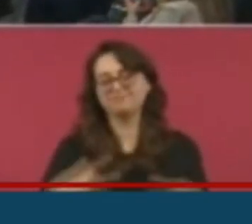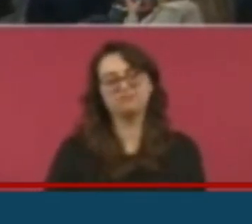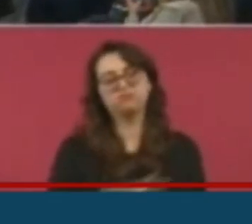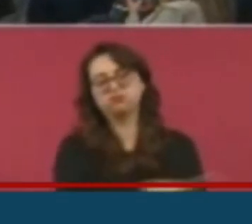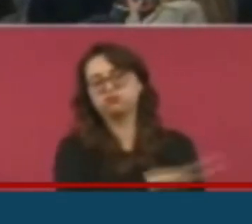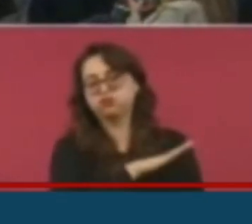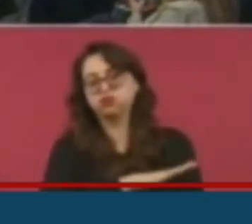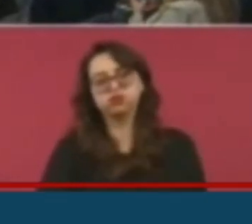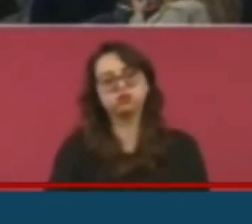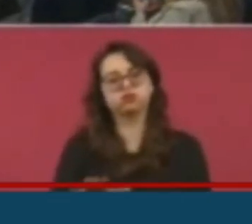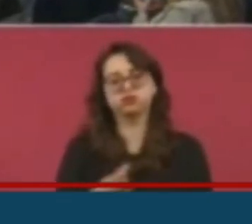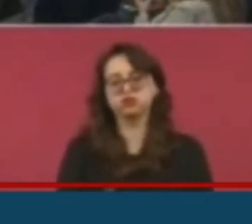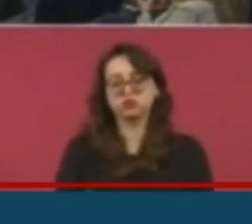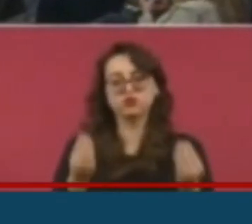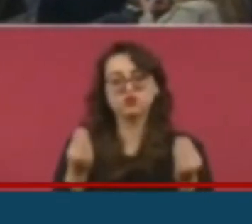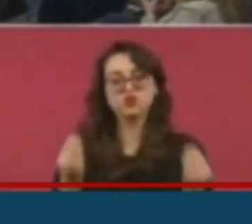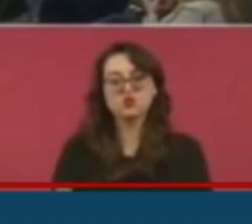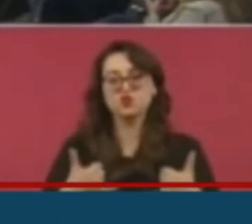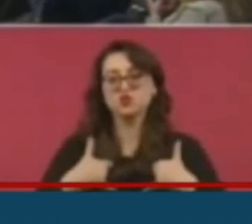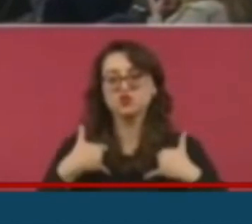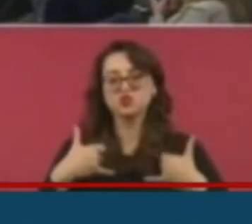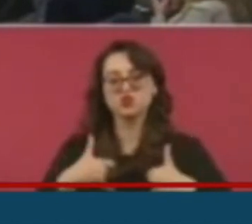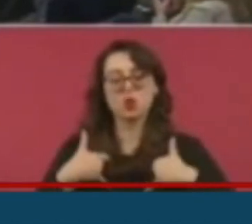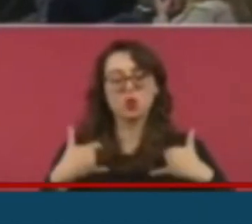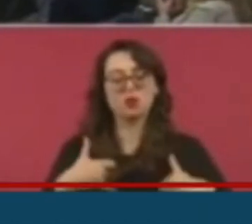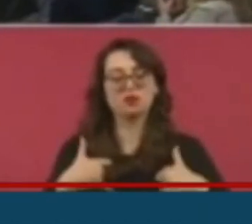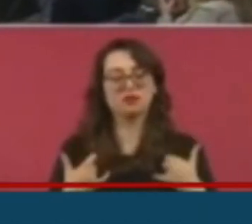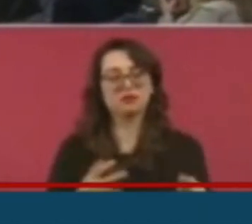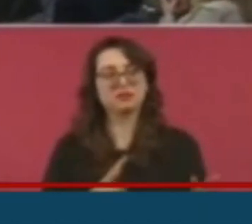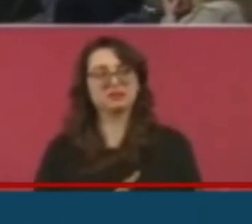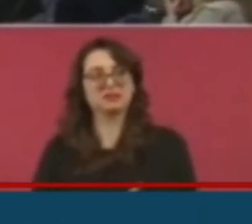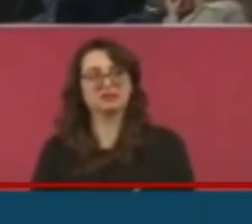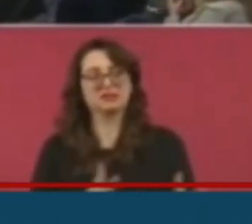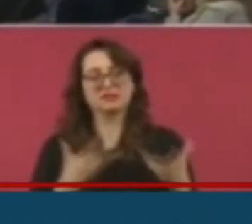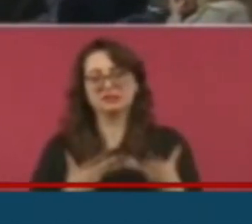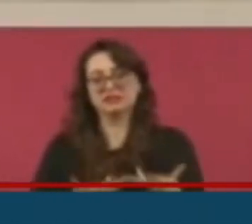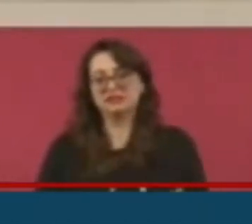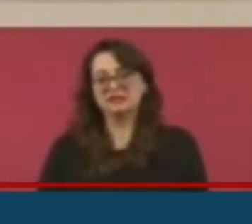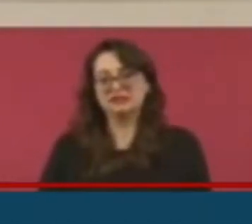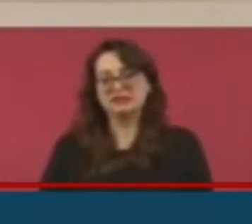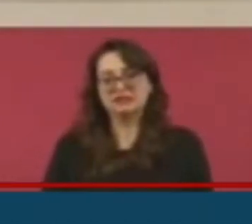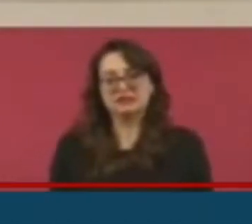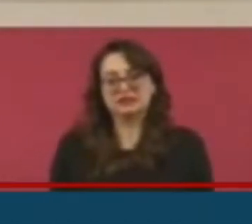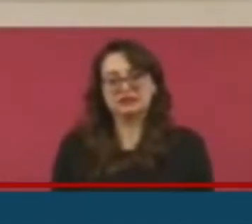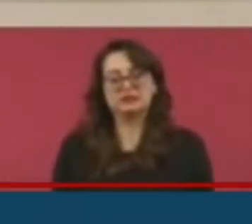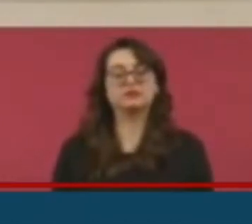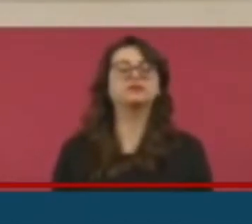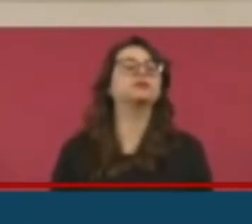and out of humanism, out of friendship and cooperation,